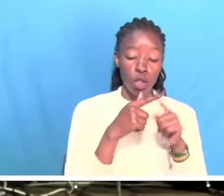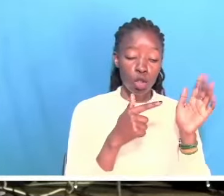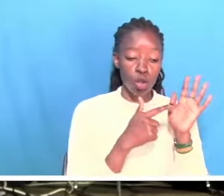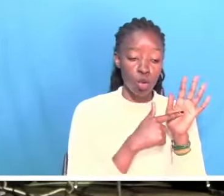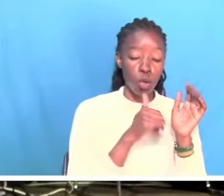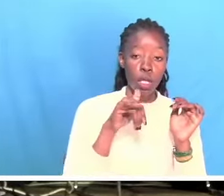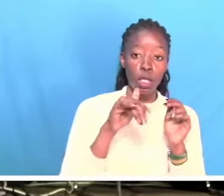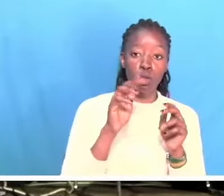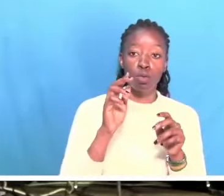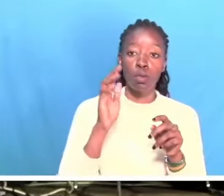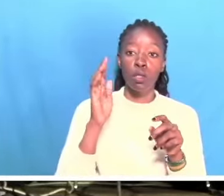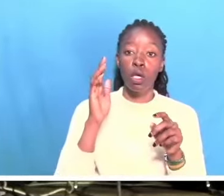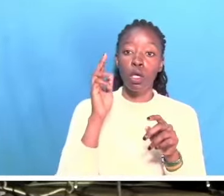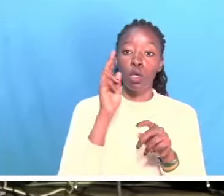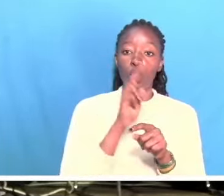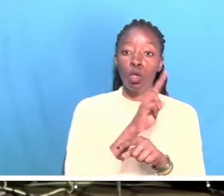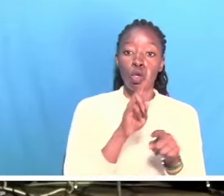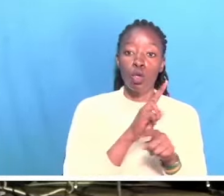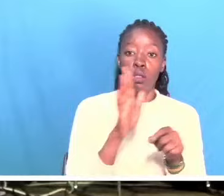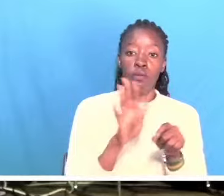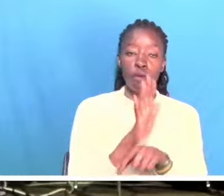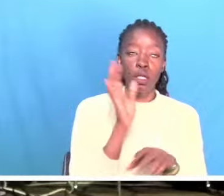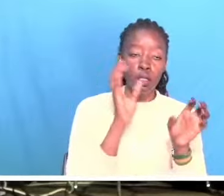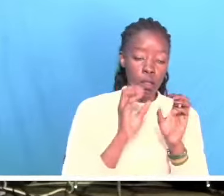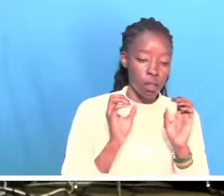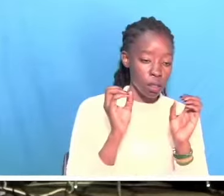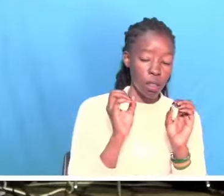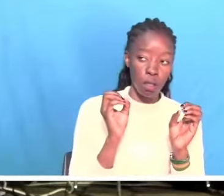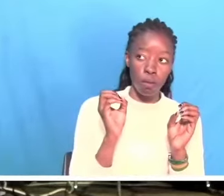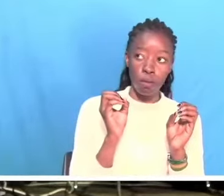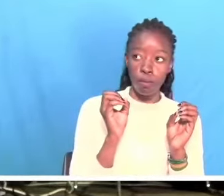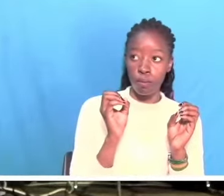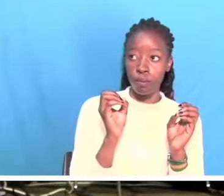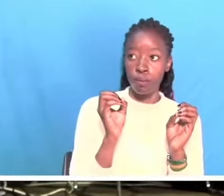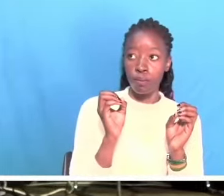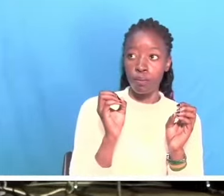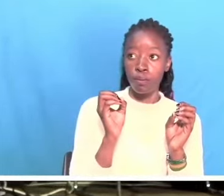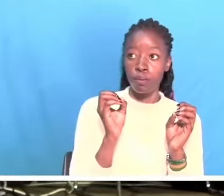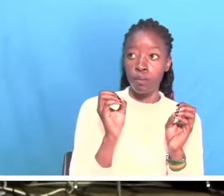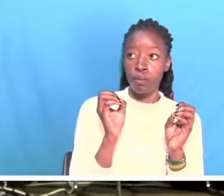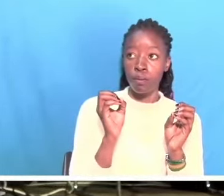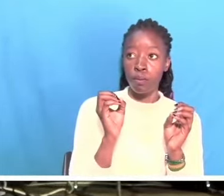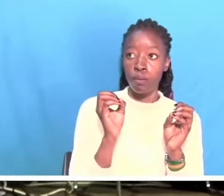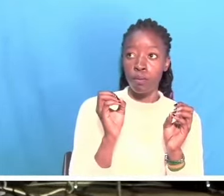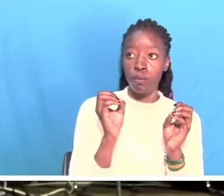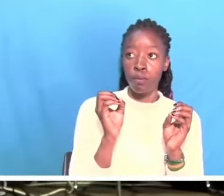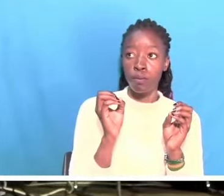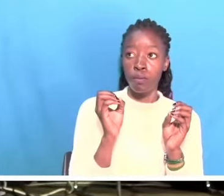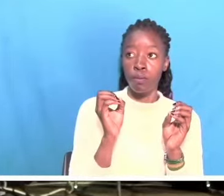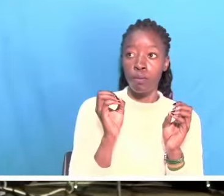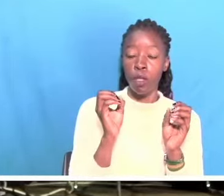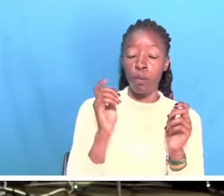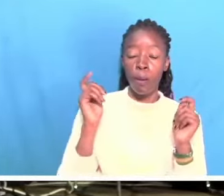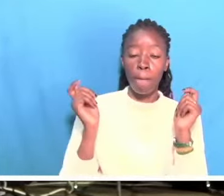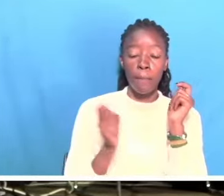So they will teach you lessons. Ukikutana nao kwa barabara ukikula githeri kutoka kwa mfuko na ulitahiri, unapigwa vita.